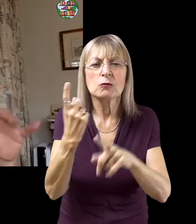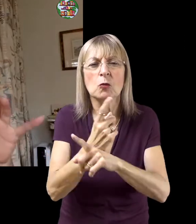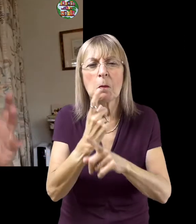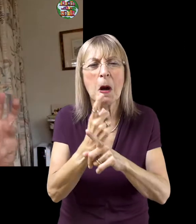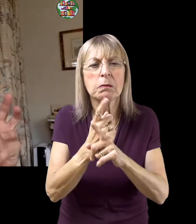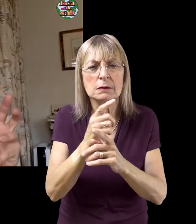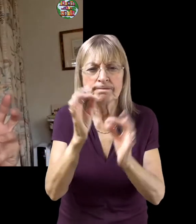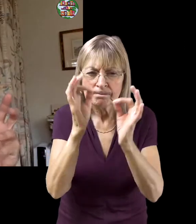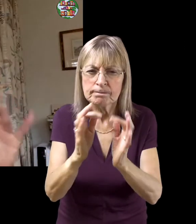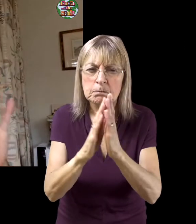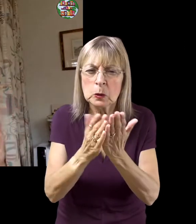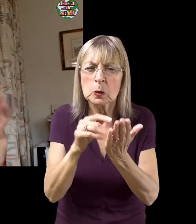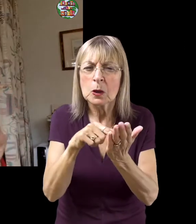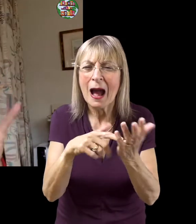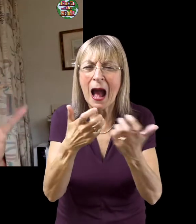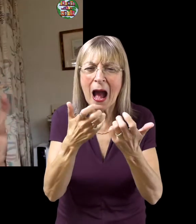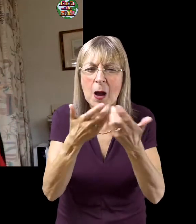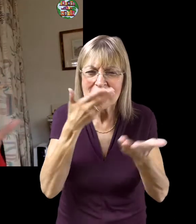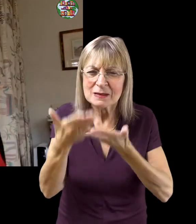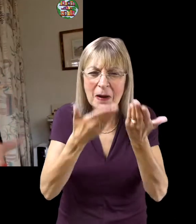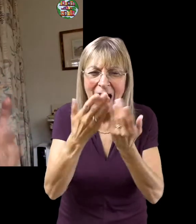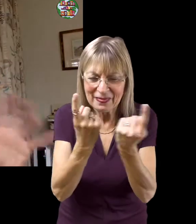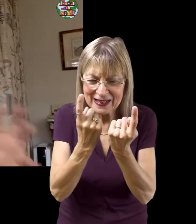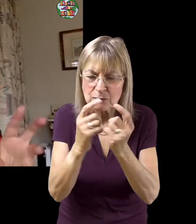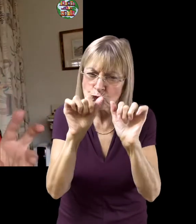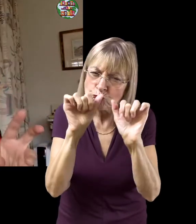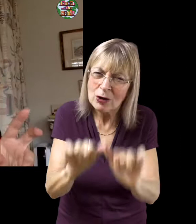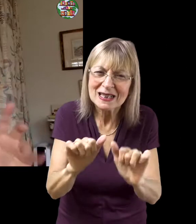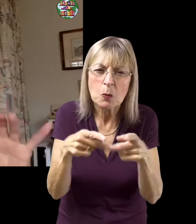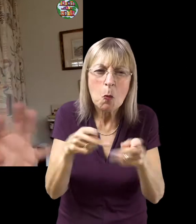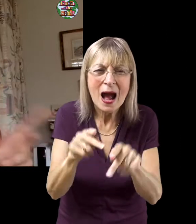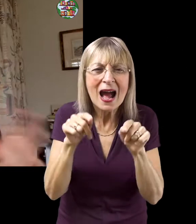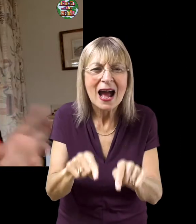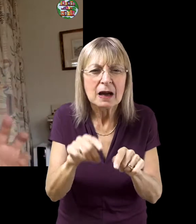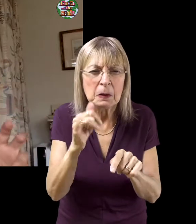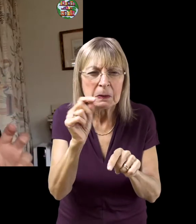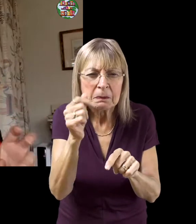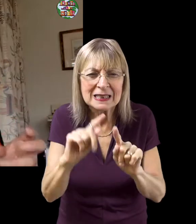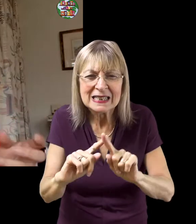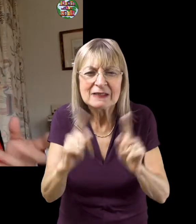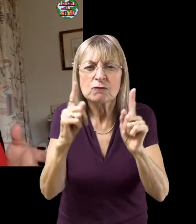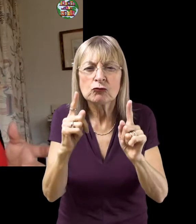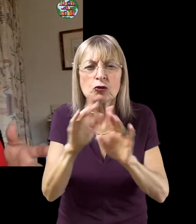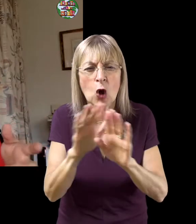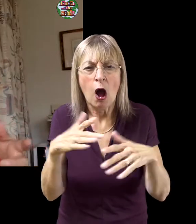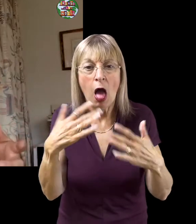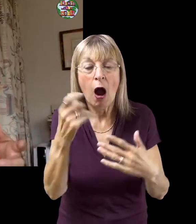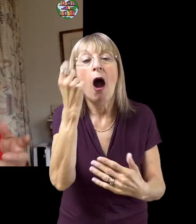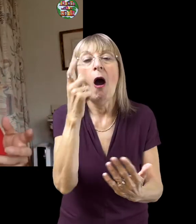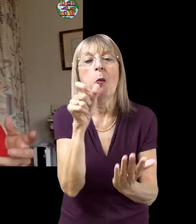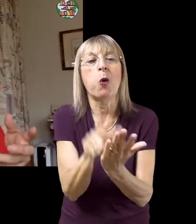was talking about having to get like just the right ways of explaining things in the book that may be slightly different, I was wondering how